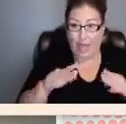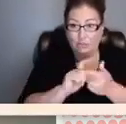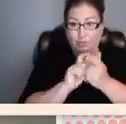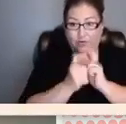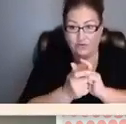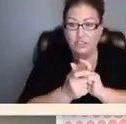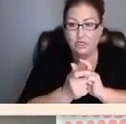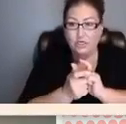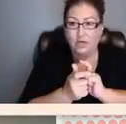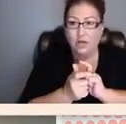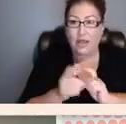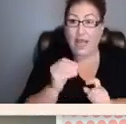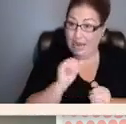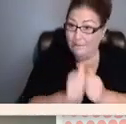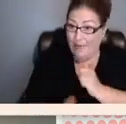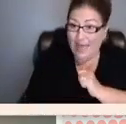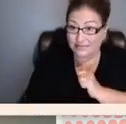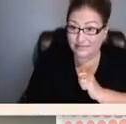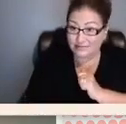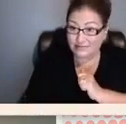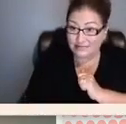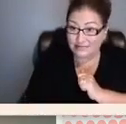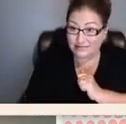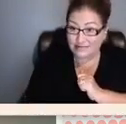discrimination, and it passed,